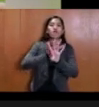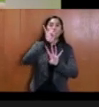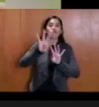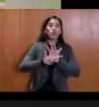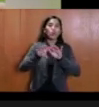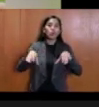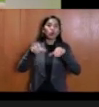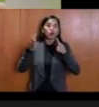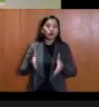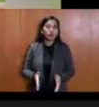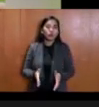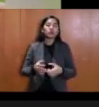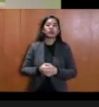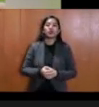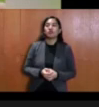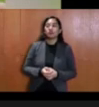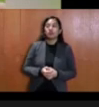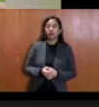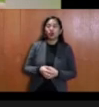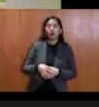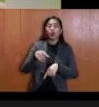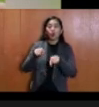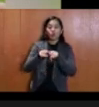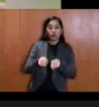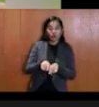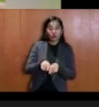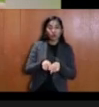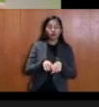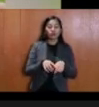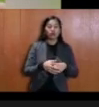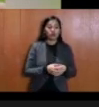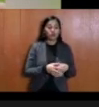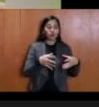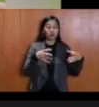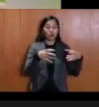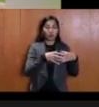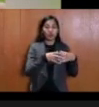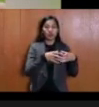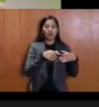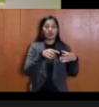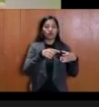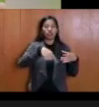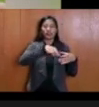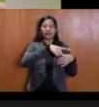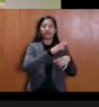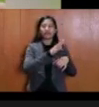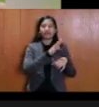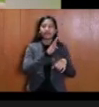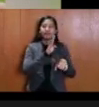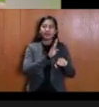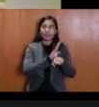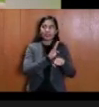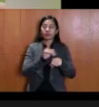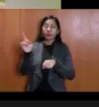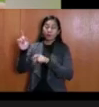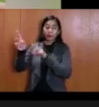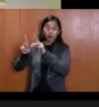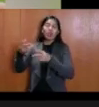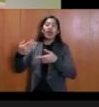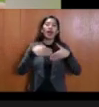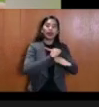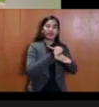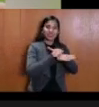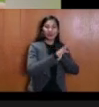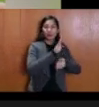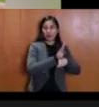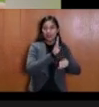also enabling our enterprises to access raw materials inputs at lower cost because they have access to